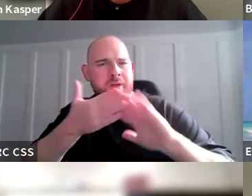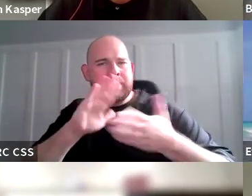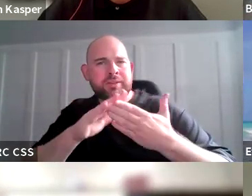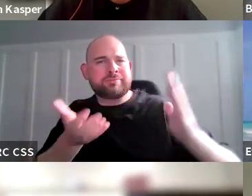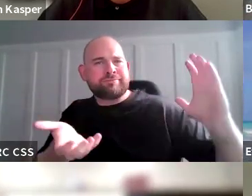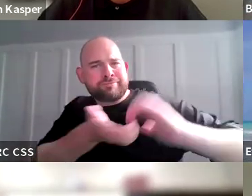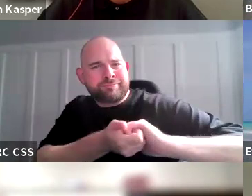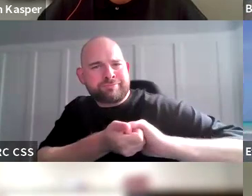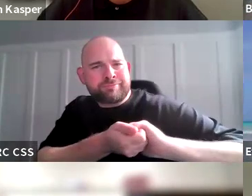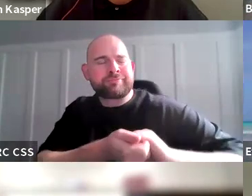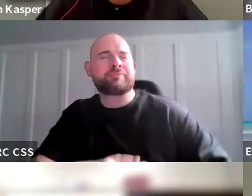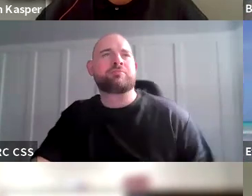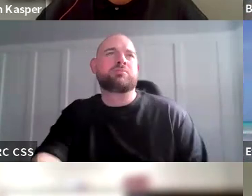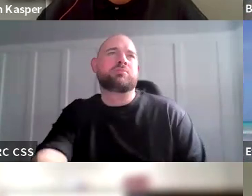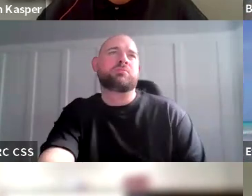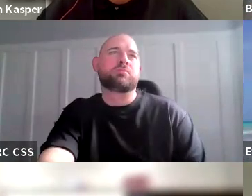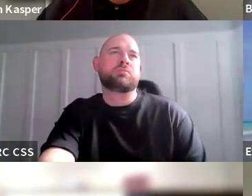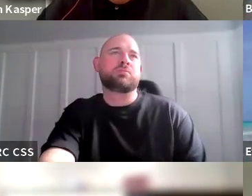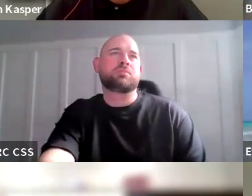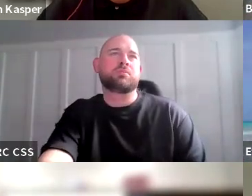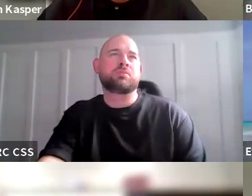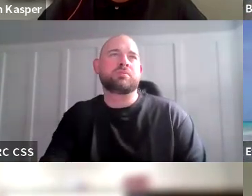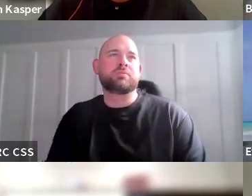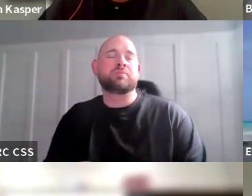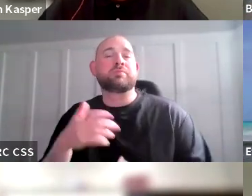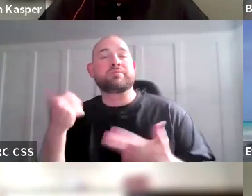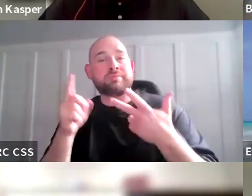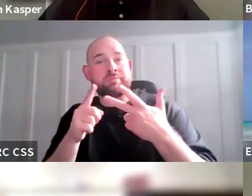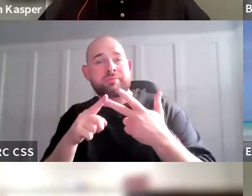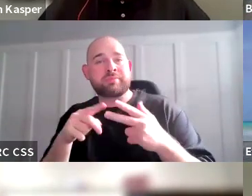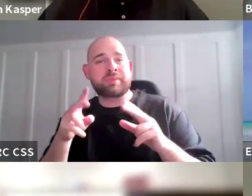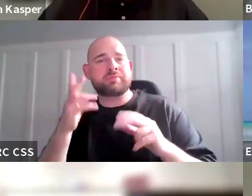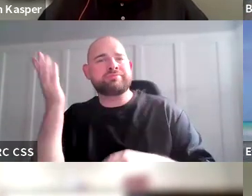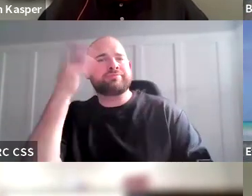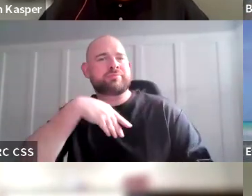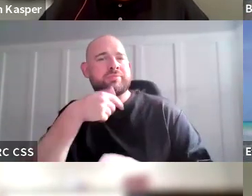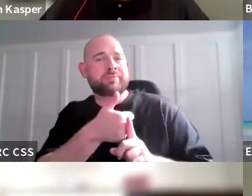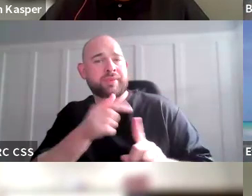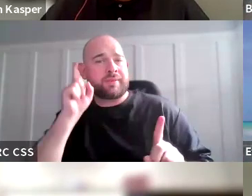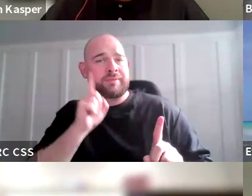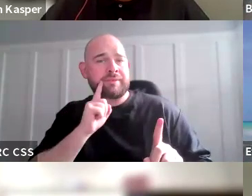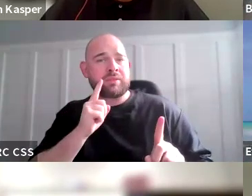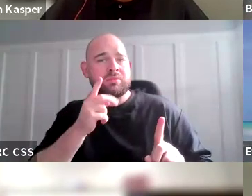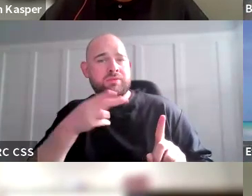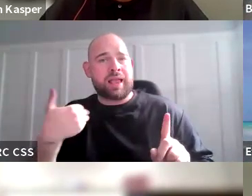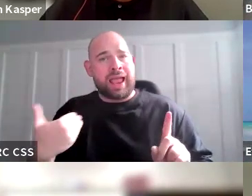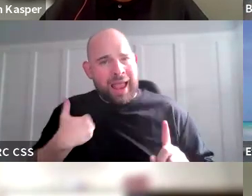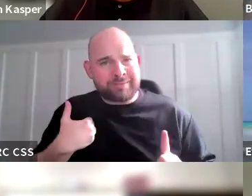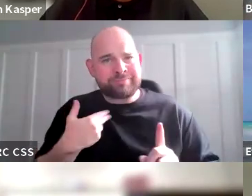they'll make. They're not interested in building rapport with the deaf community.